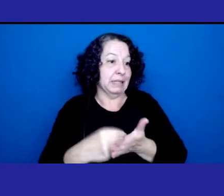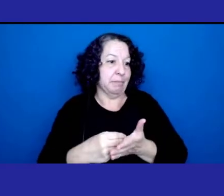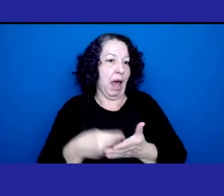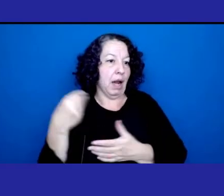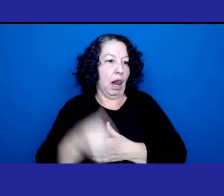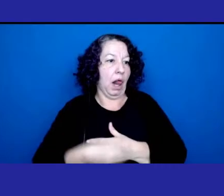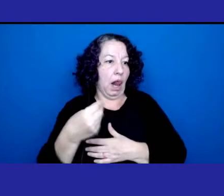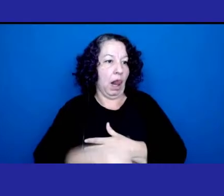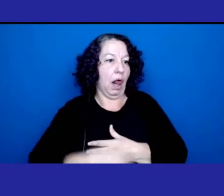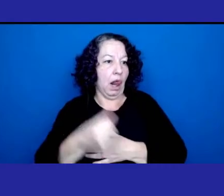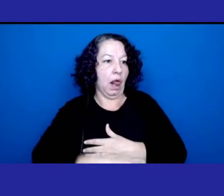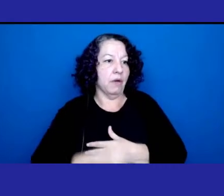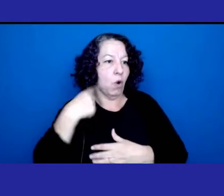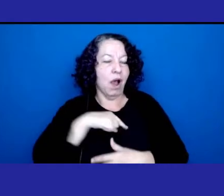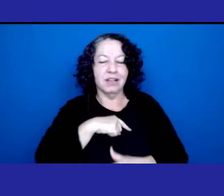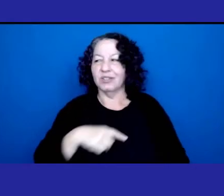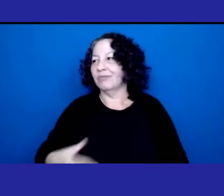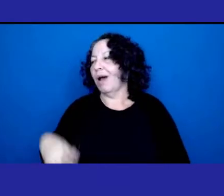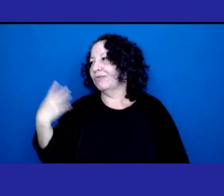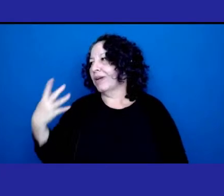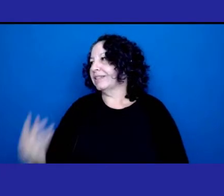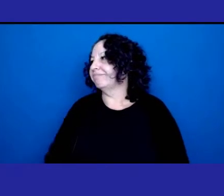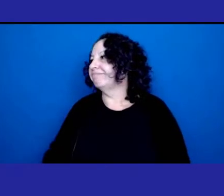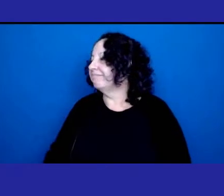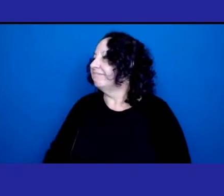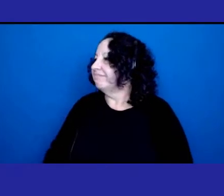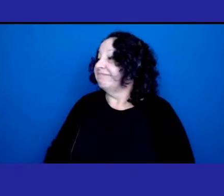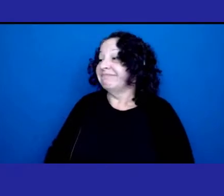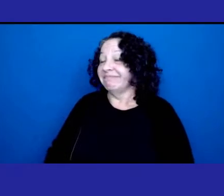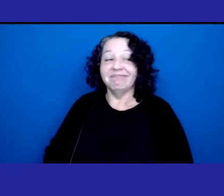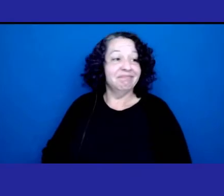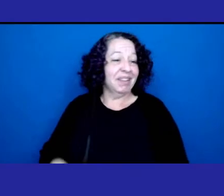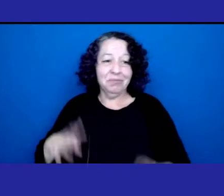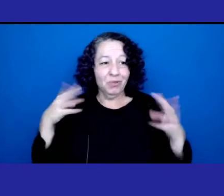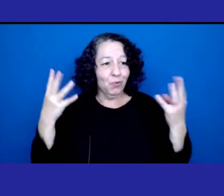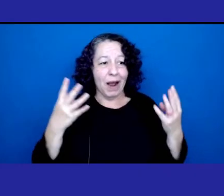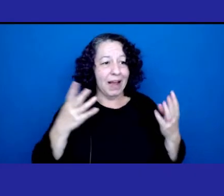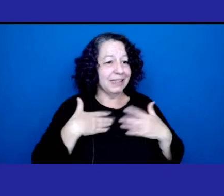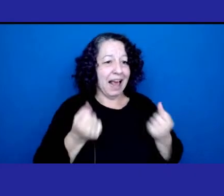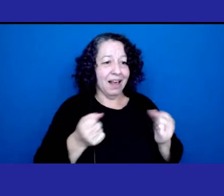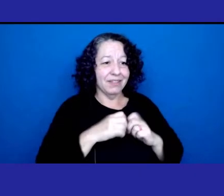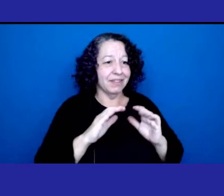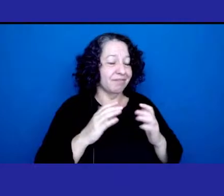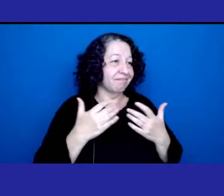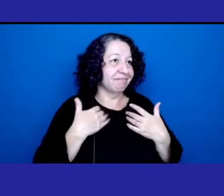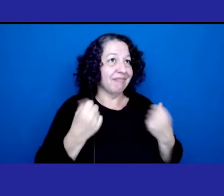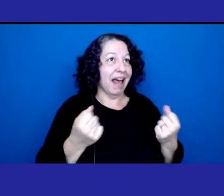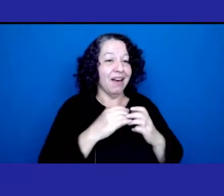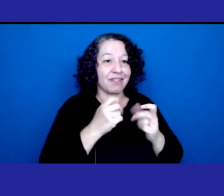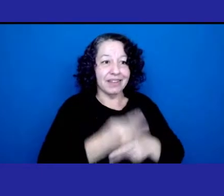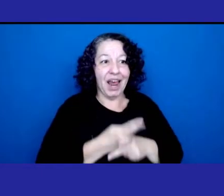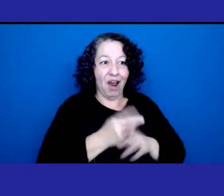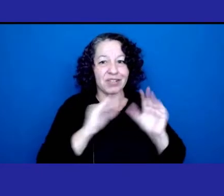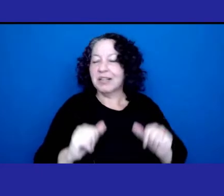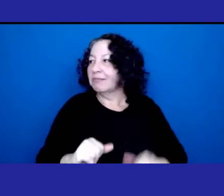So such a crazy healthcare system. I didn't want to say that too loud, but Yeah.